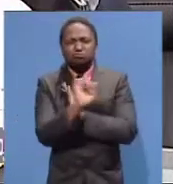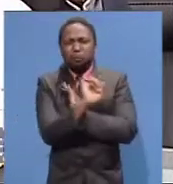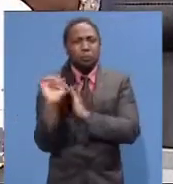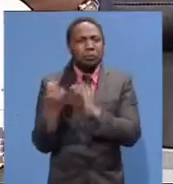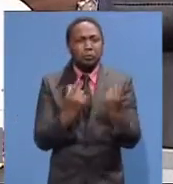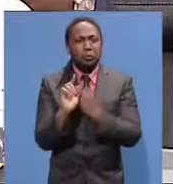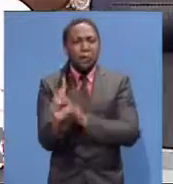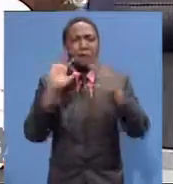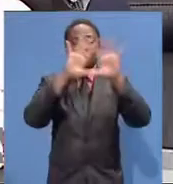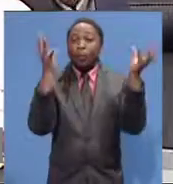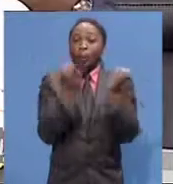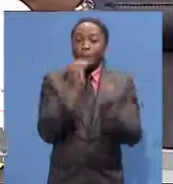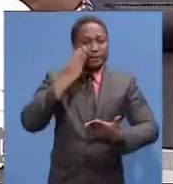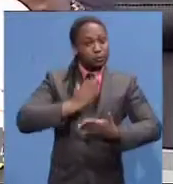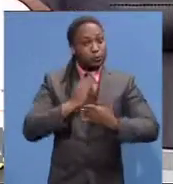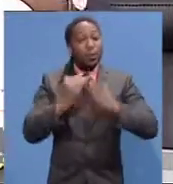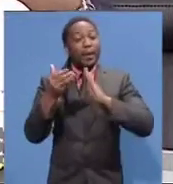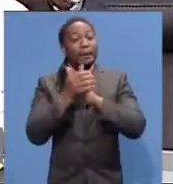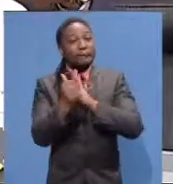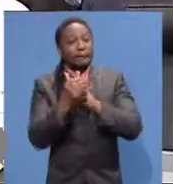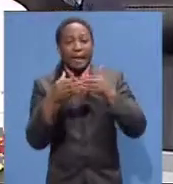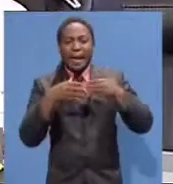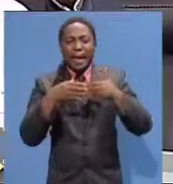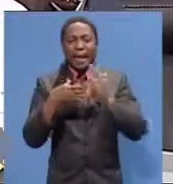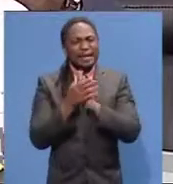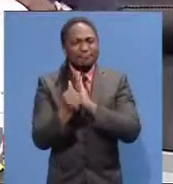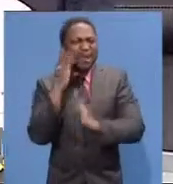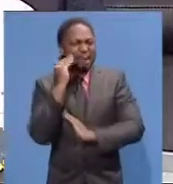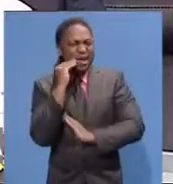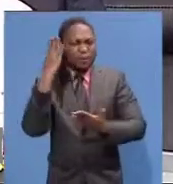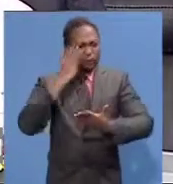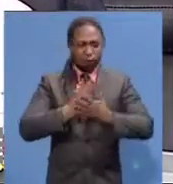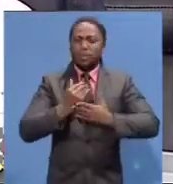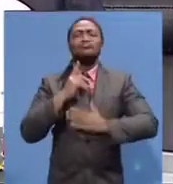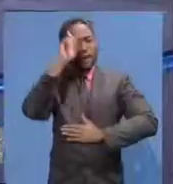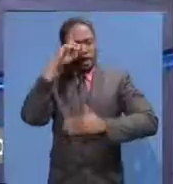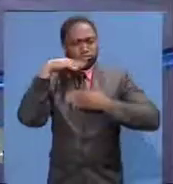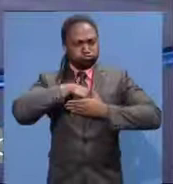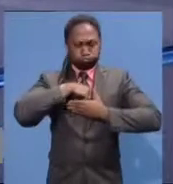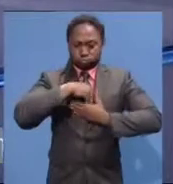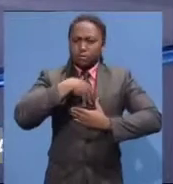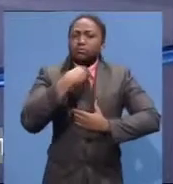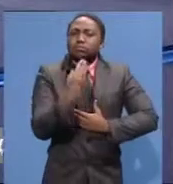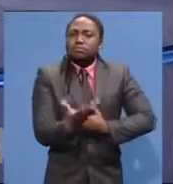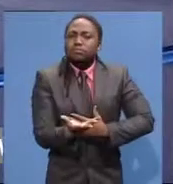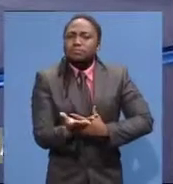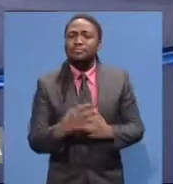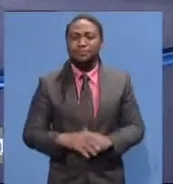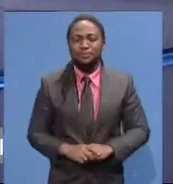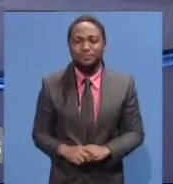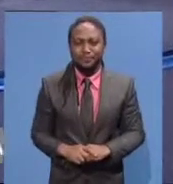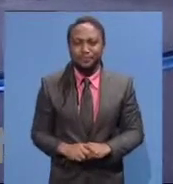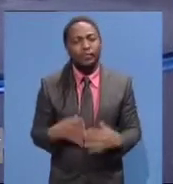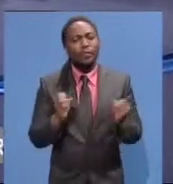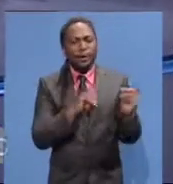you can bring that to the world and let the world experience it, you bring the Mandela in you out, you know. Demi, let's speak a little about young